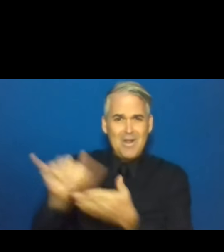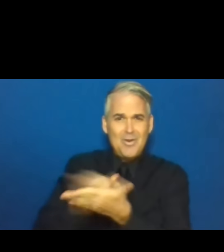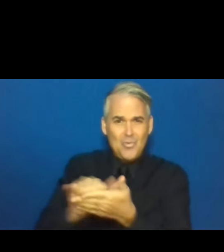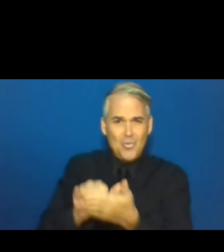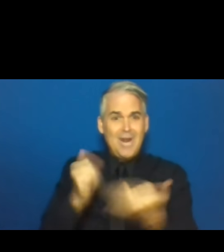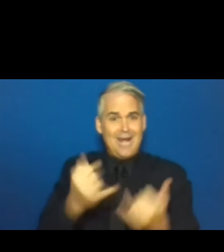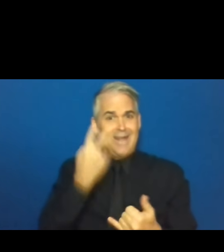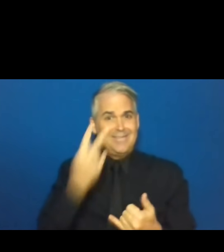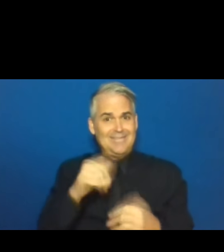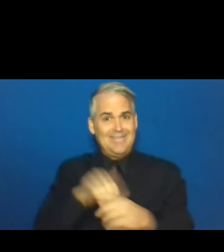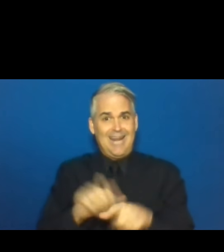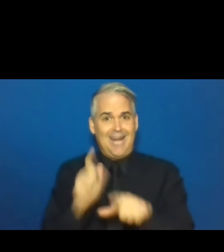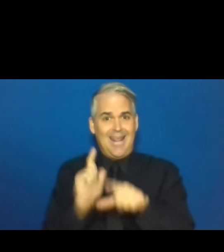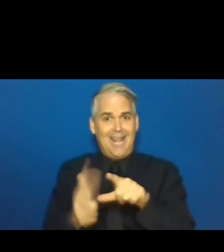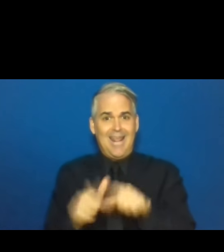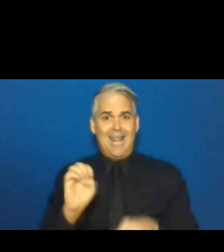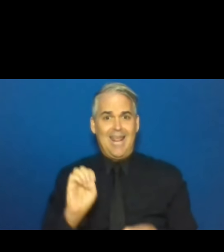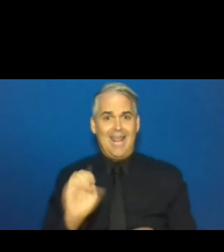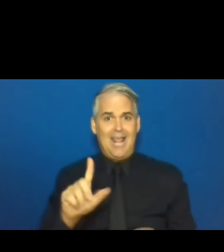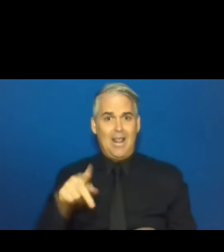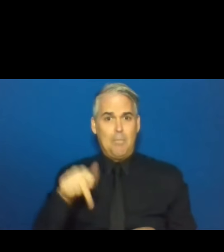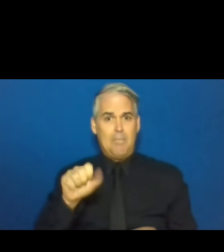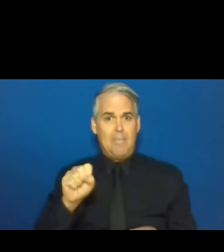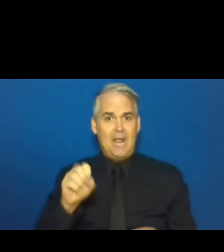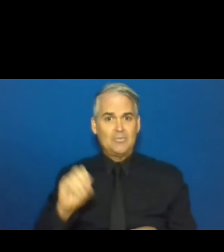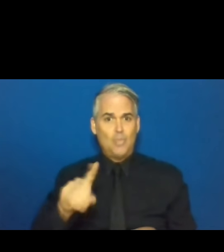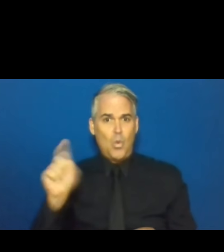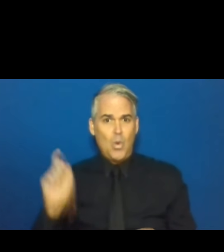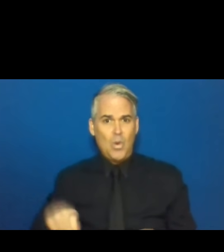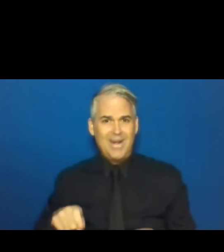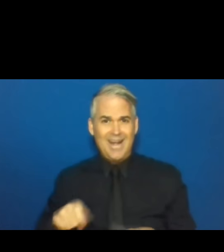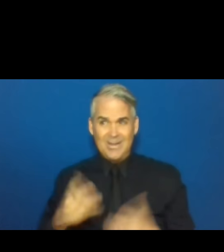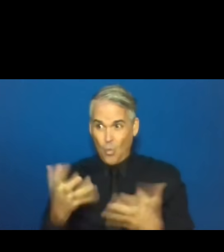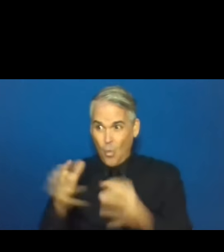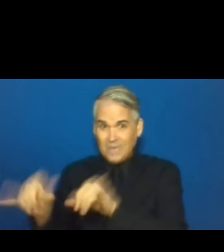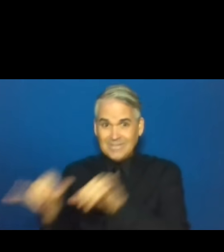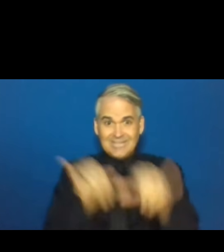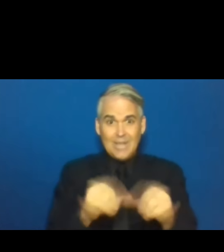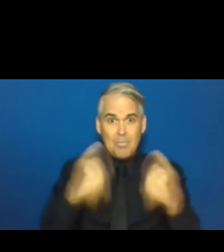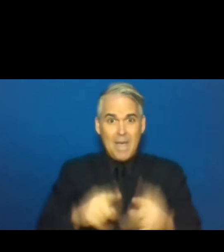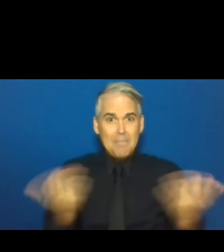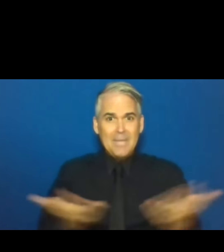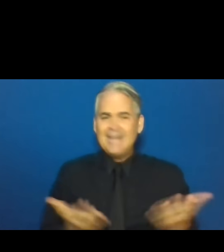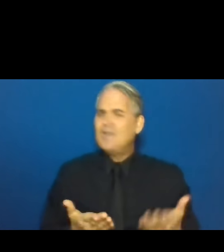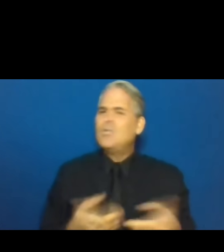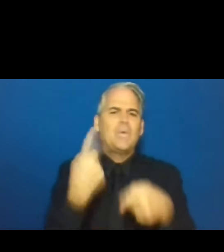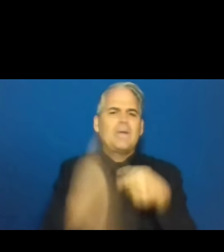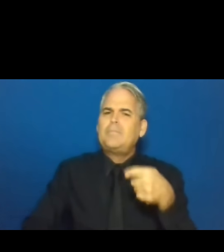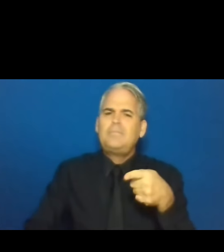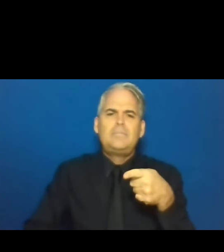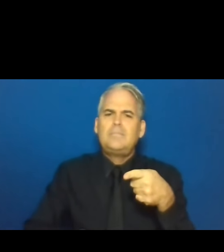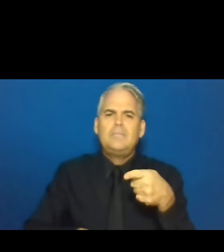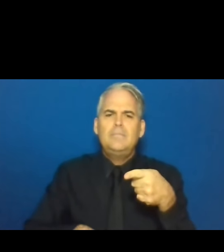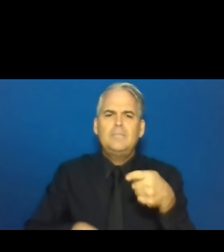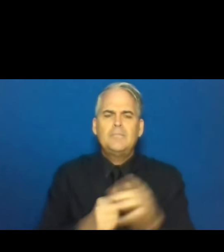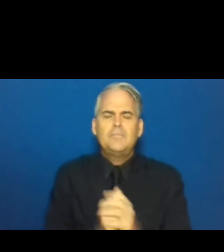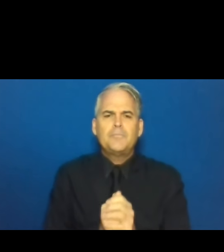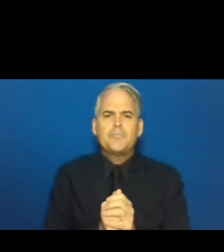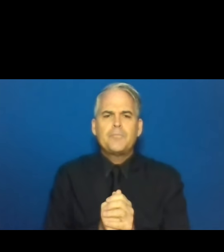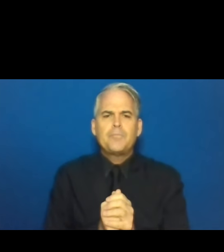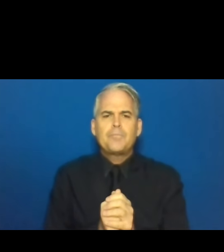Paso. This cannot become our reality. There is a consensus on one inescapable conclusion.